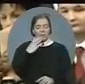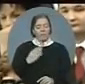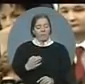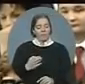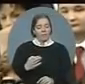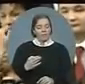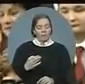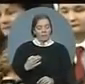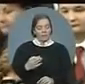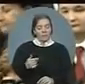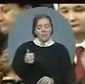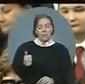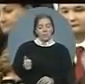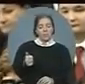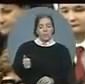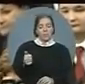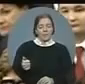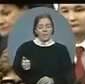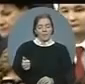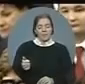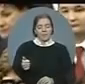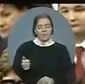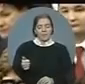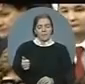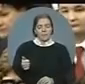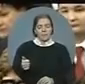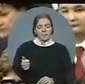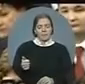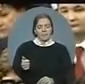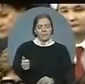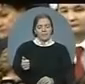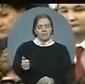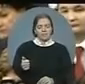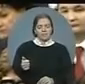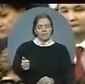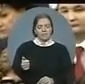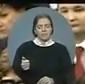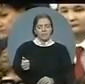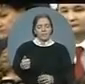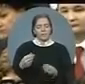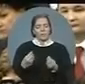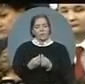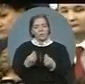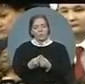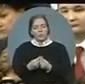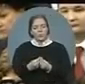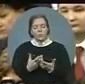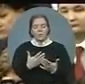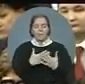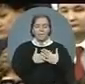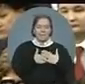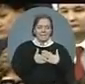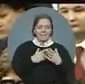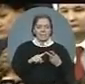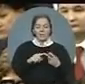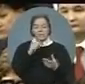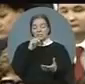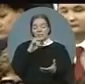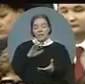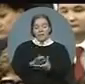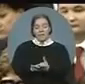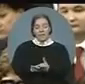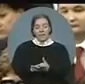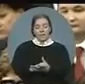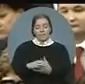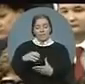had brought that passion to do something about that into politics. His wife is our candidate in Surrey North. Mr. Speaker, the leader